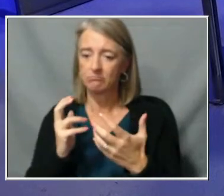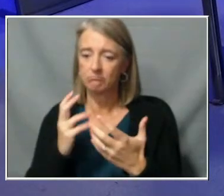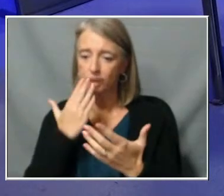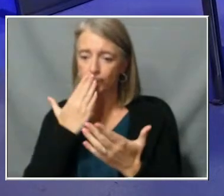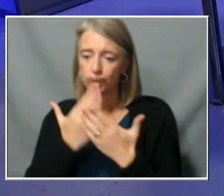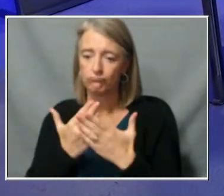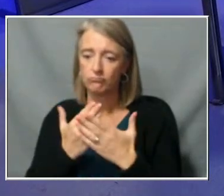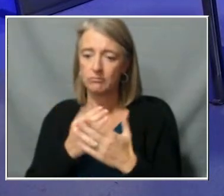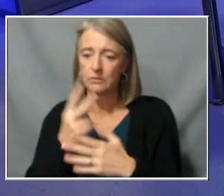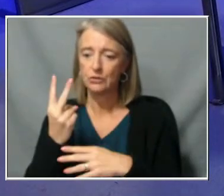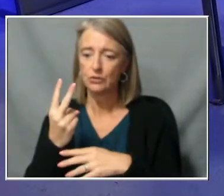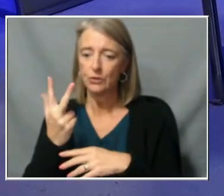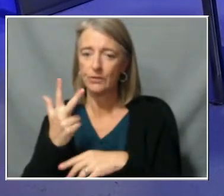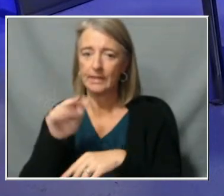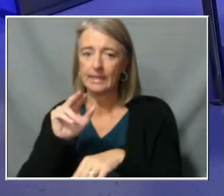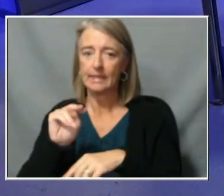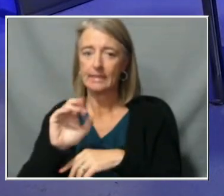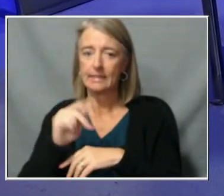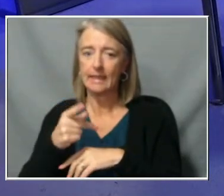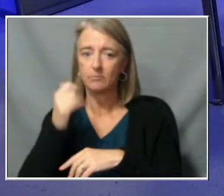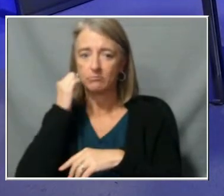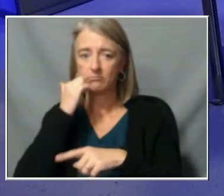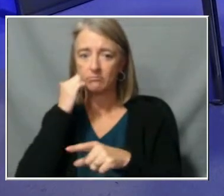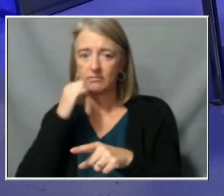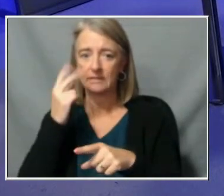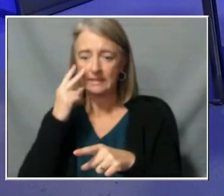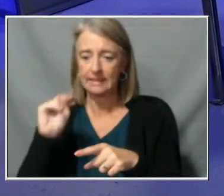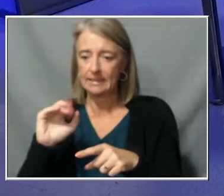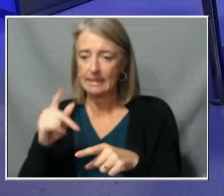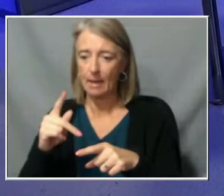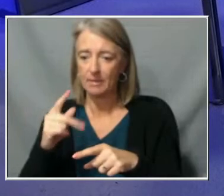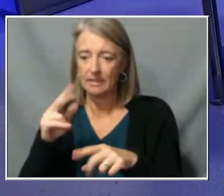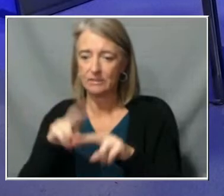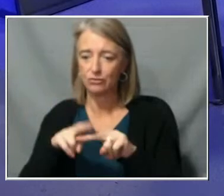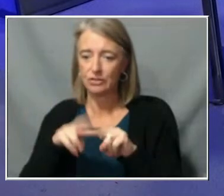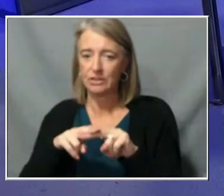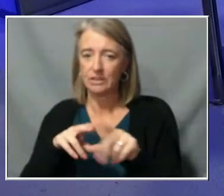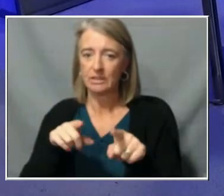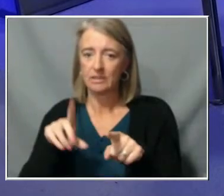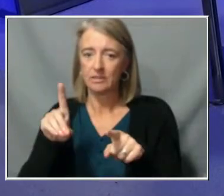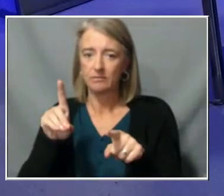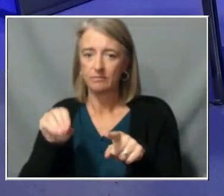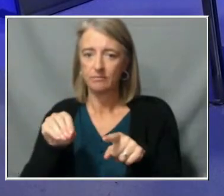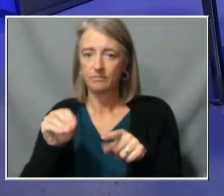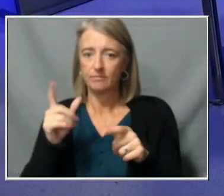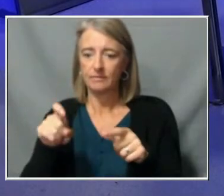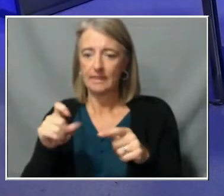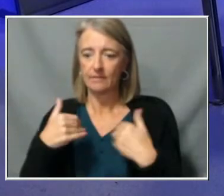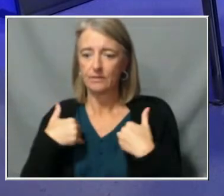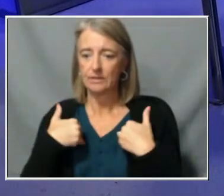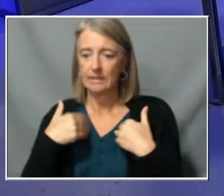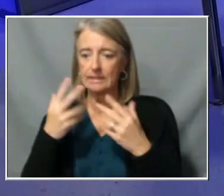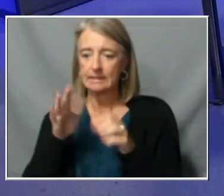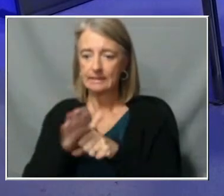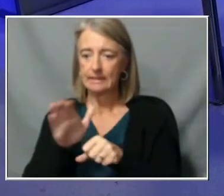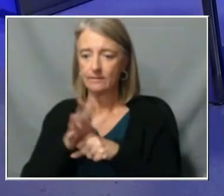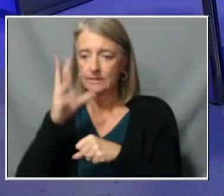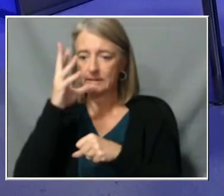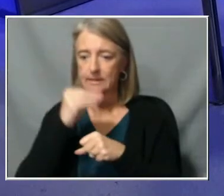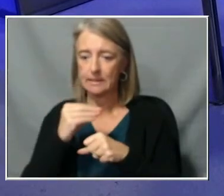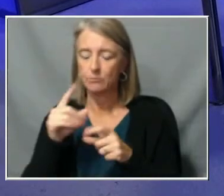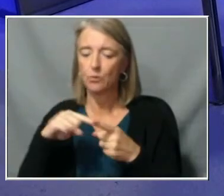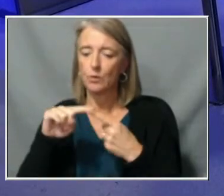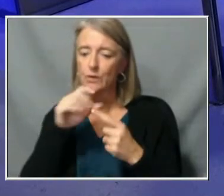2 or 3 naps a day? I always find you napping in a chair somewhere. But you do have to get your sleep. A lot of people say as you get